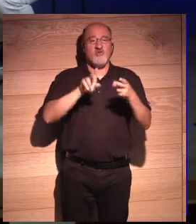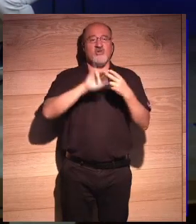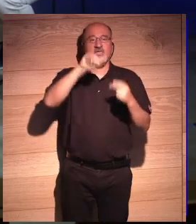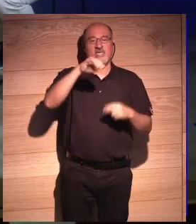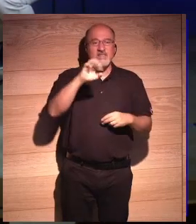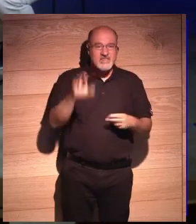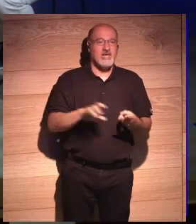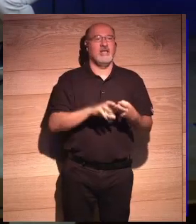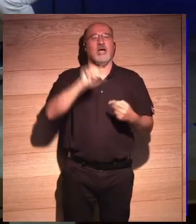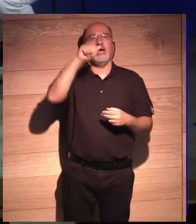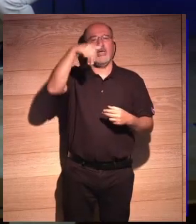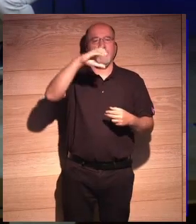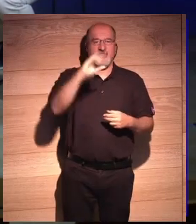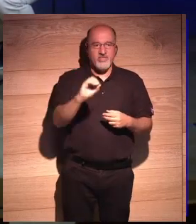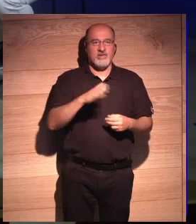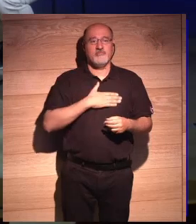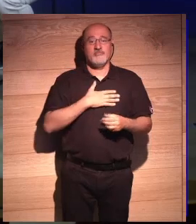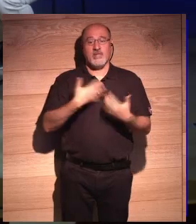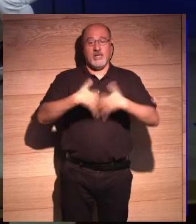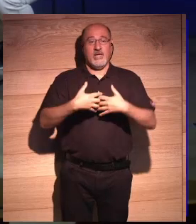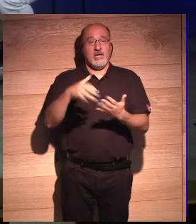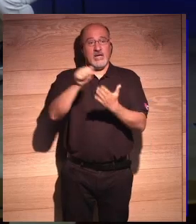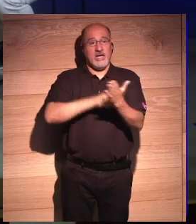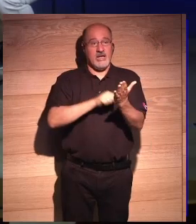Intel. People that are building hardware